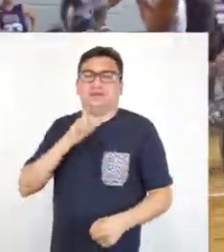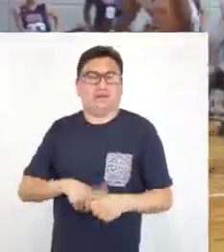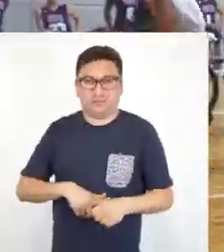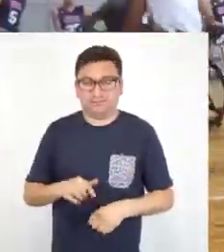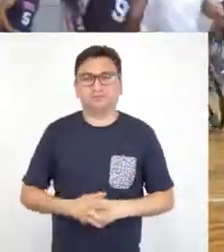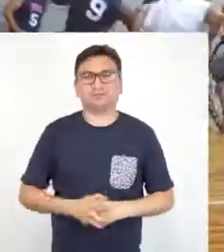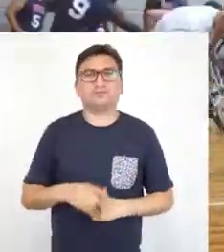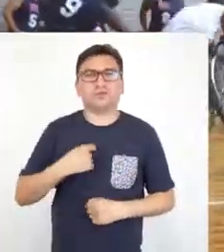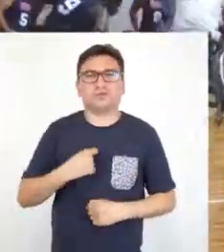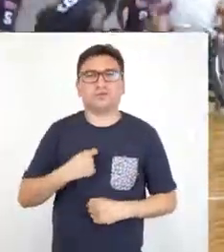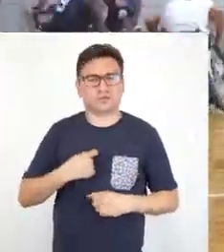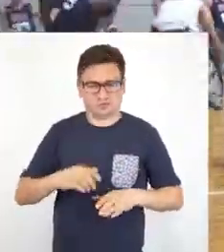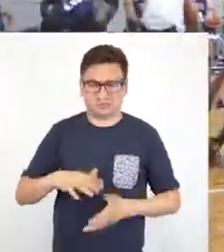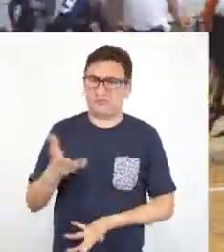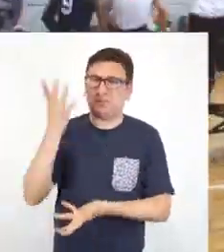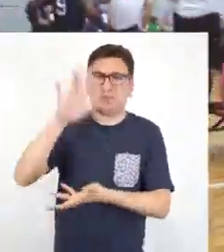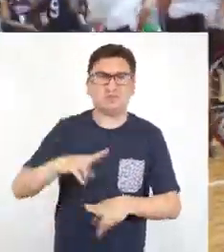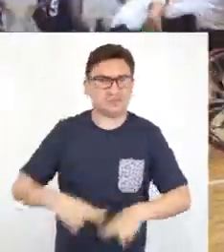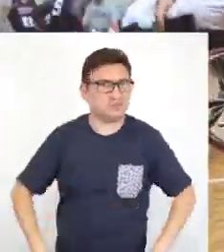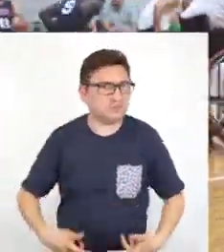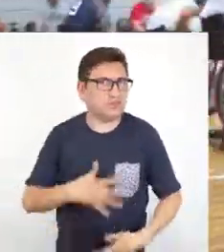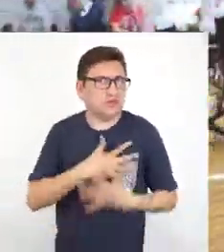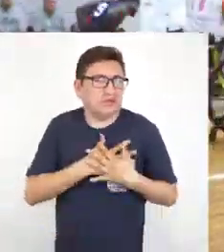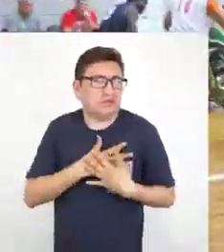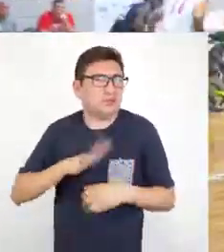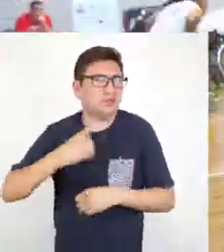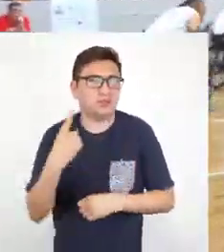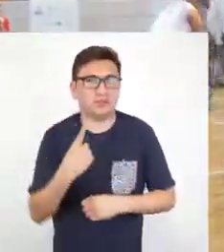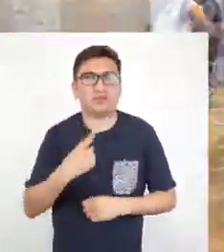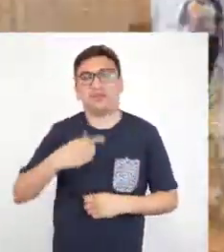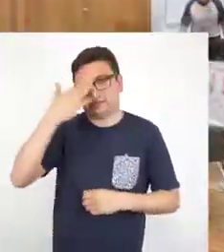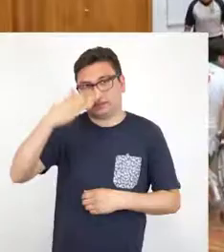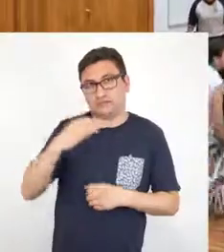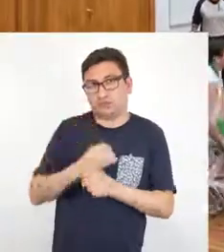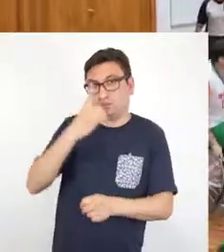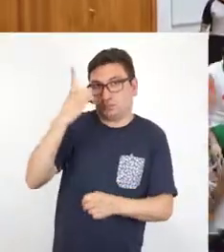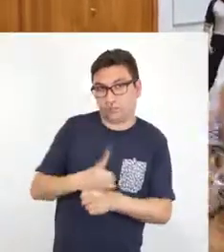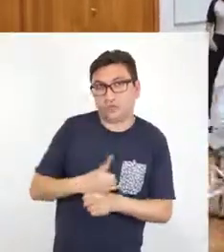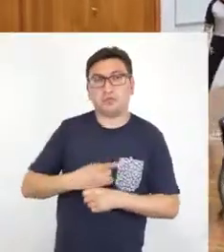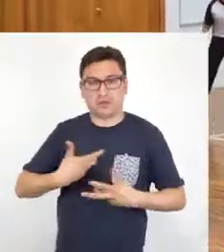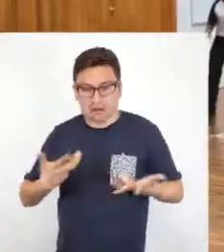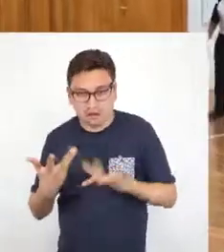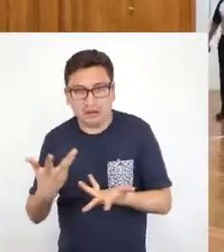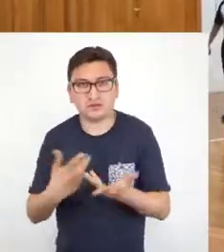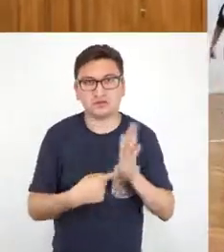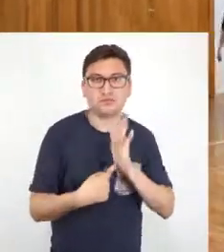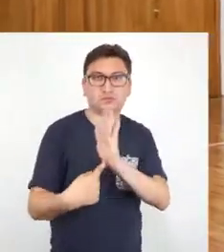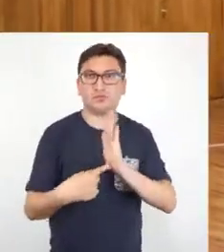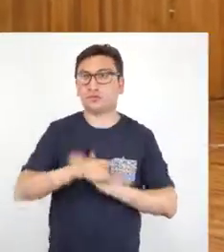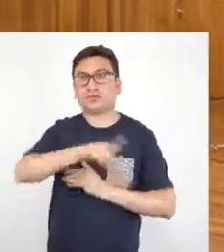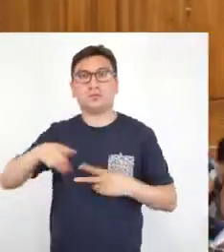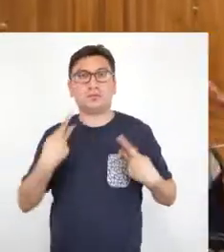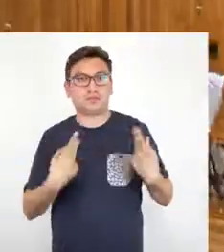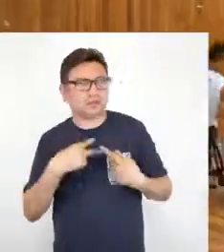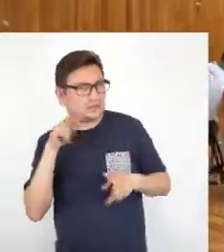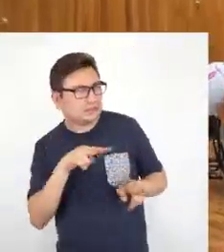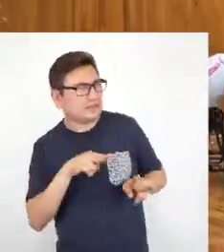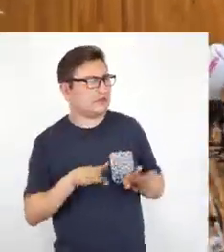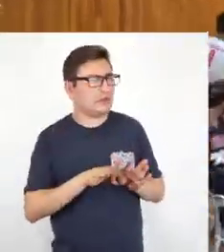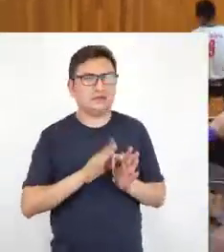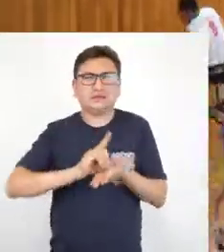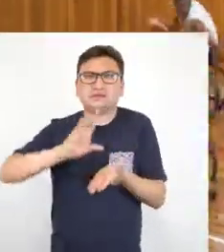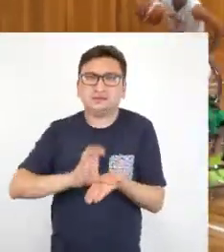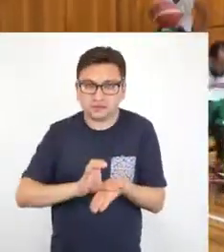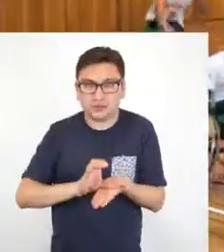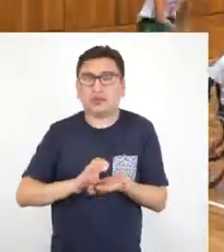One thing I love most about wheelchair basketball is the fact that it allows us to change the perception about disability.